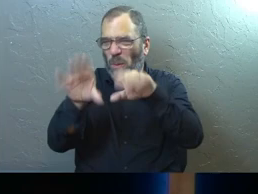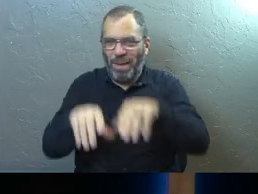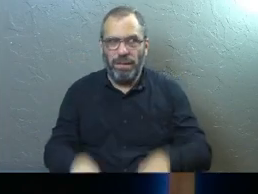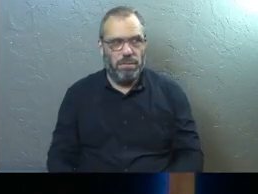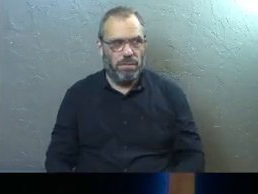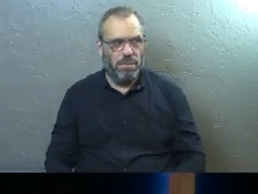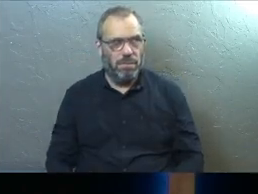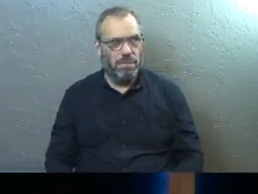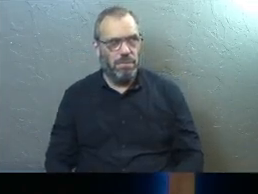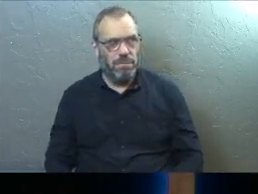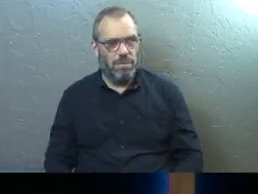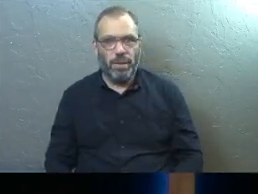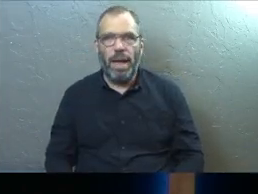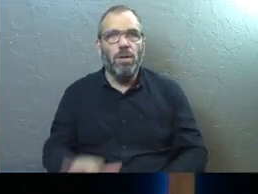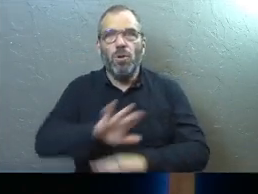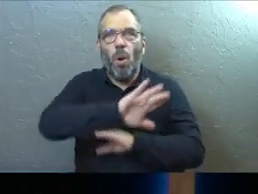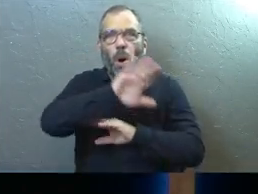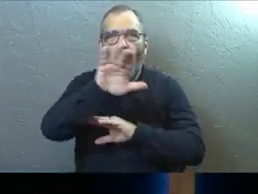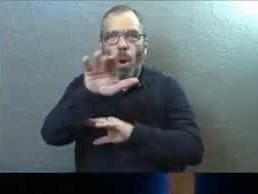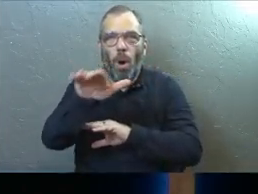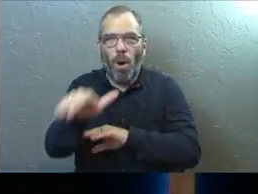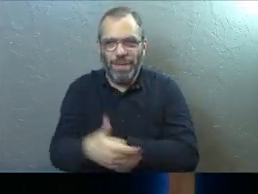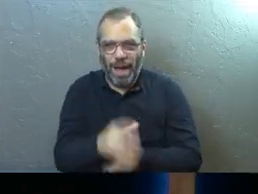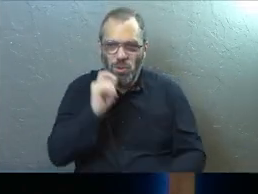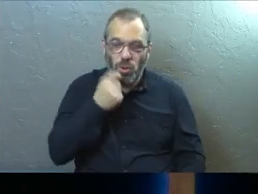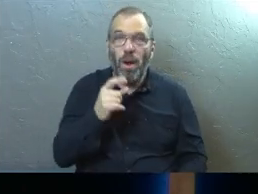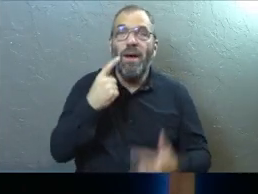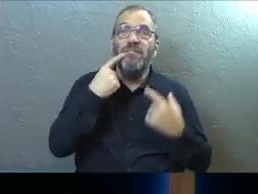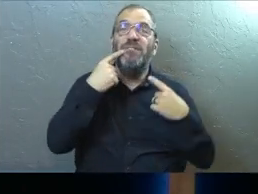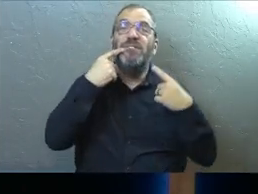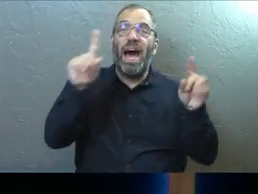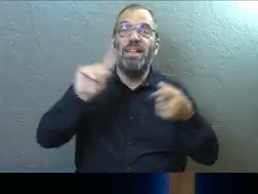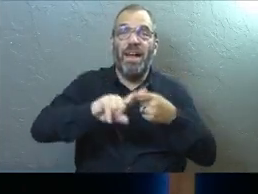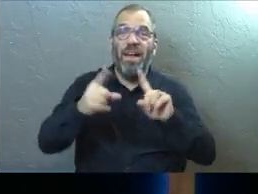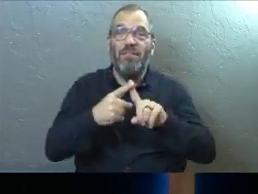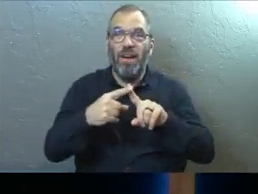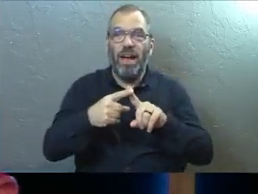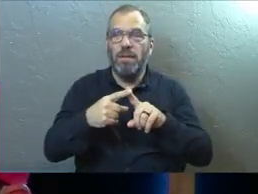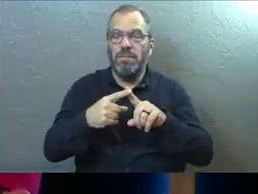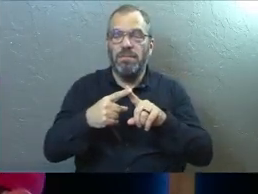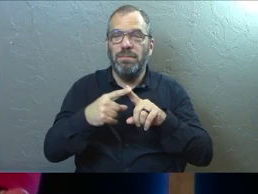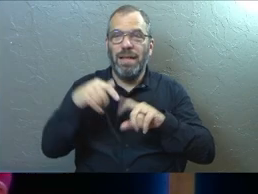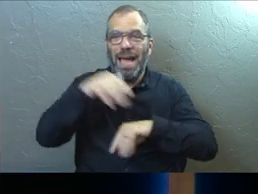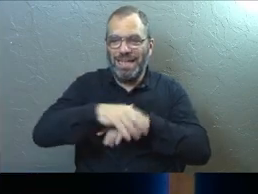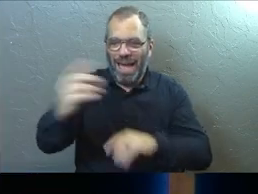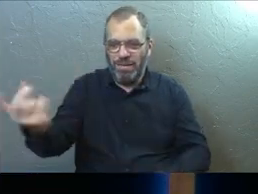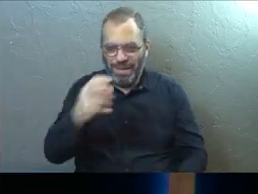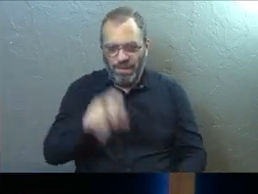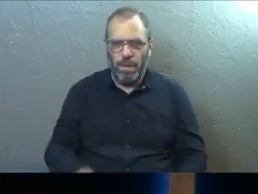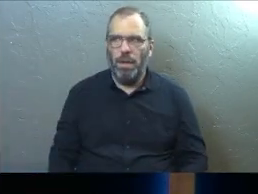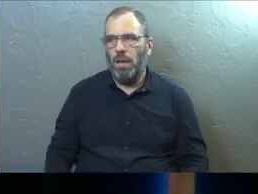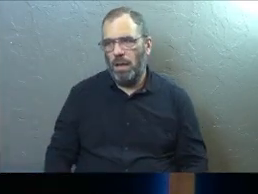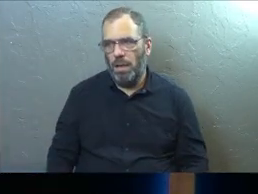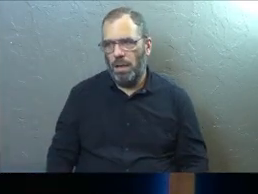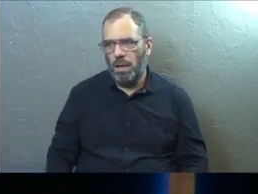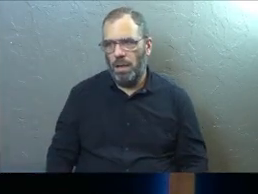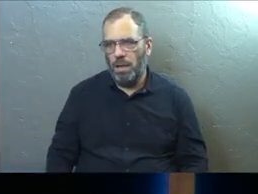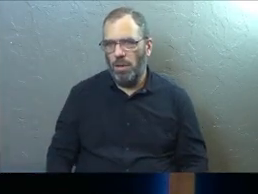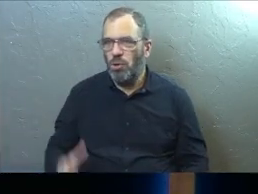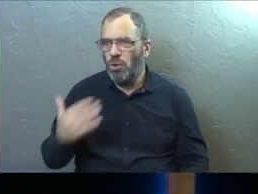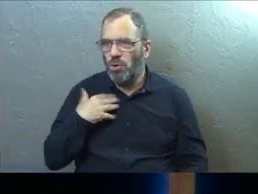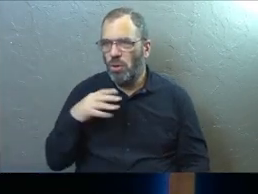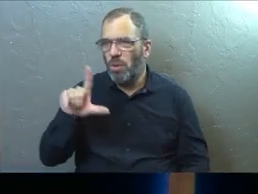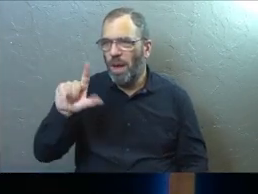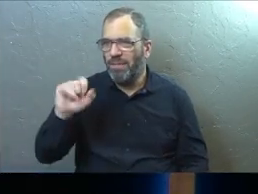about it. So all night we're like, it's our cool couch. And then finally, a friend of ours named Julia, at the end of the night, she goes, Tanner, you know there's legs for it,